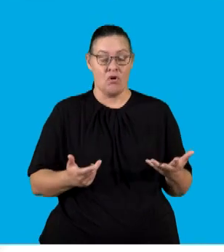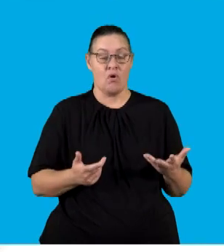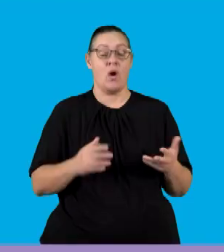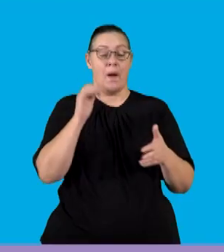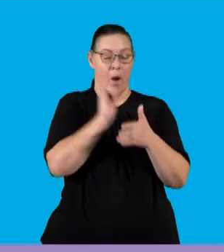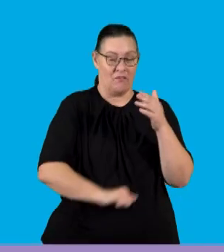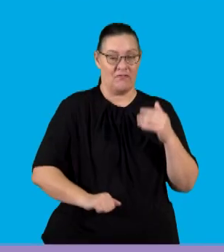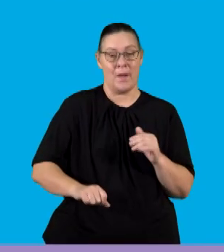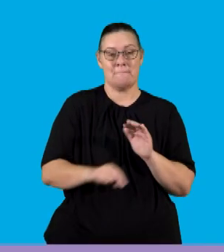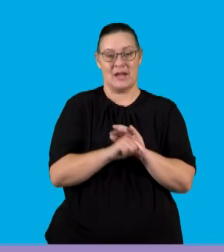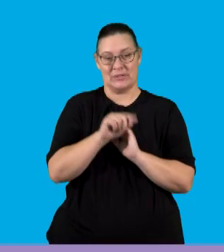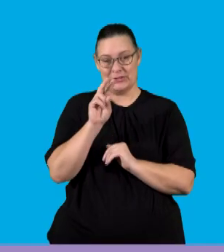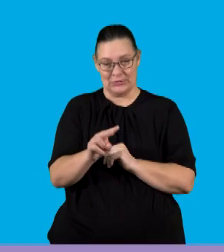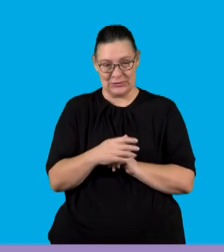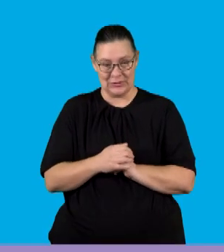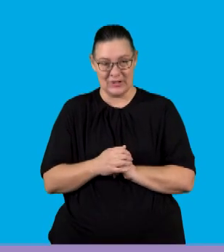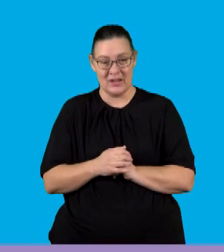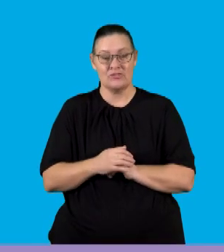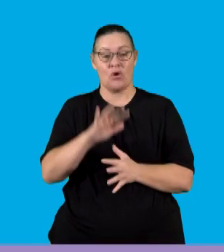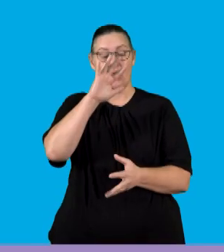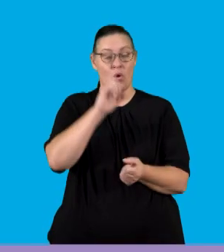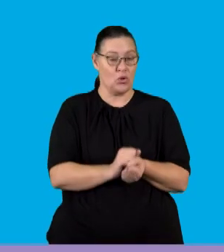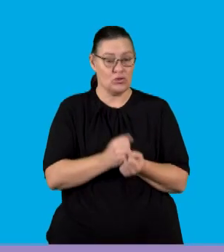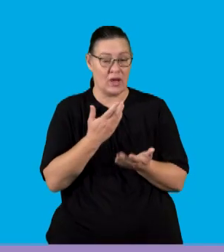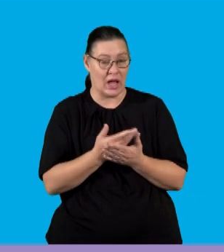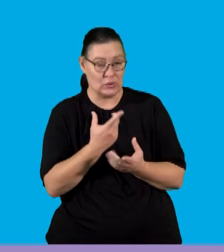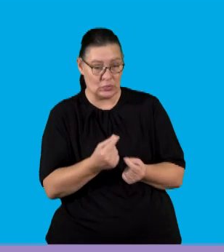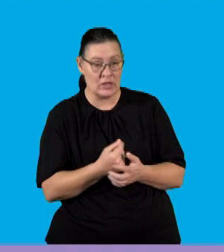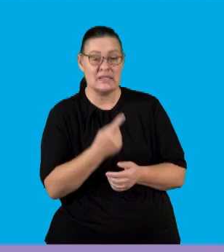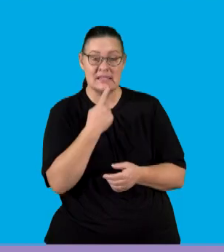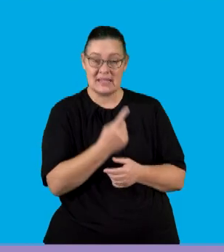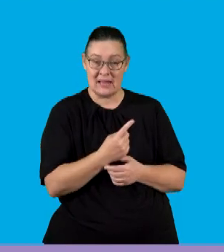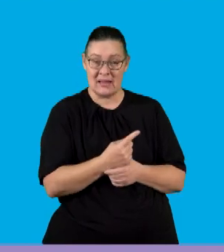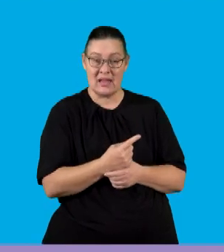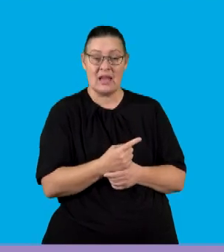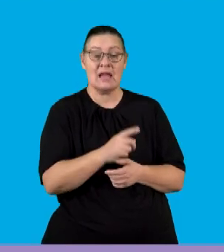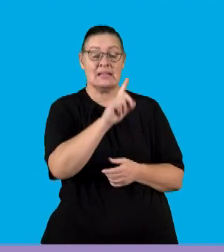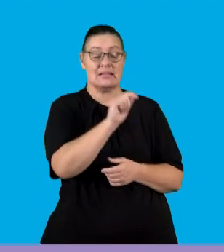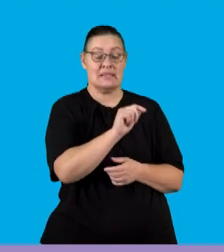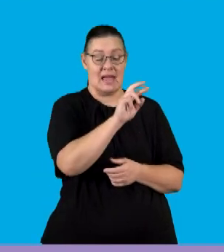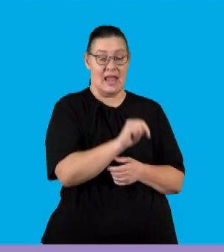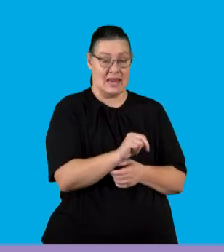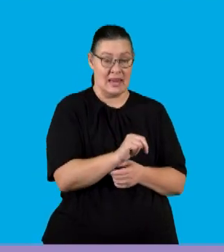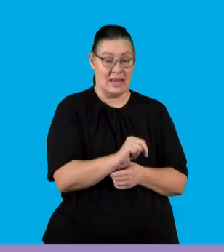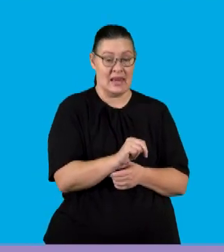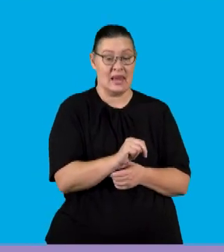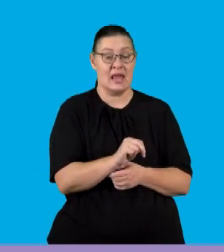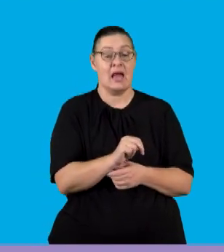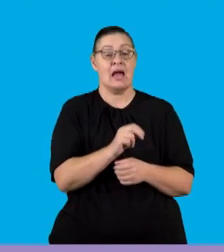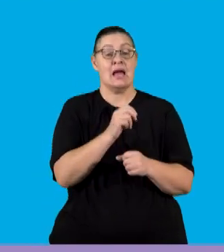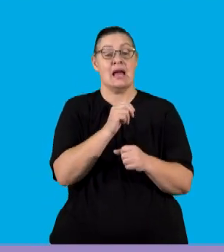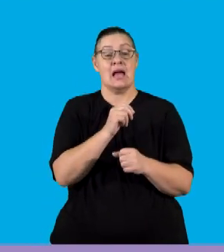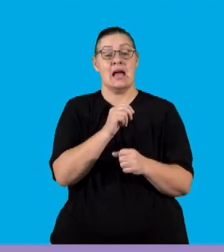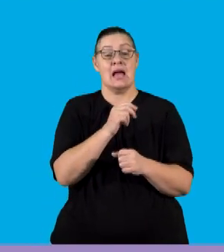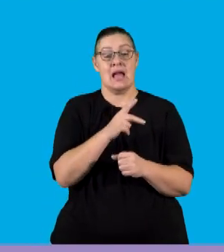2. We are going to subtract by 2. So what conclusion can we make here? We have seen that we take the constant difference,